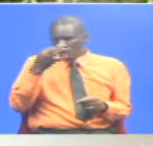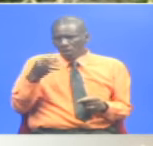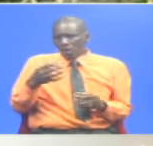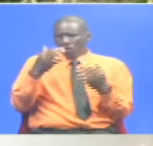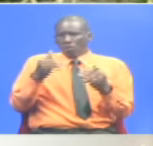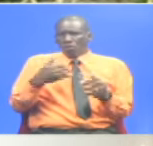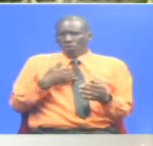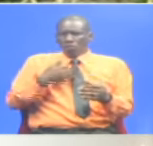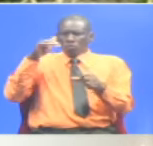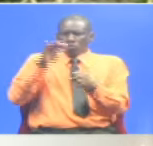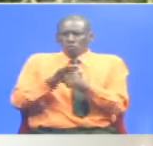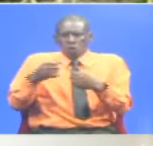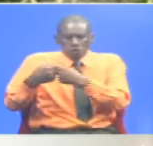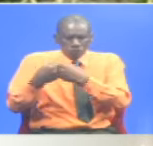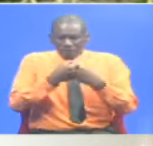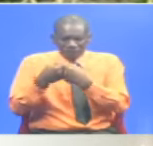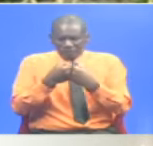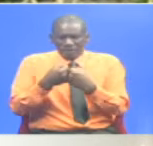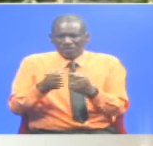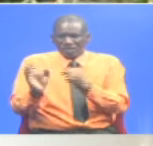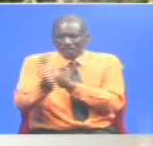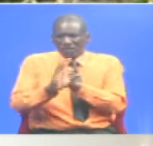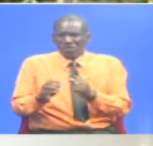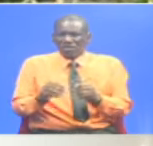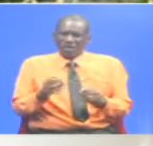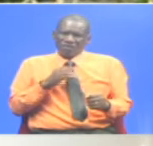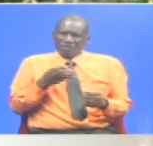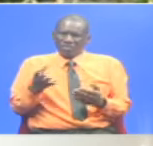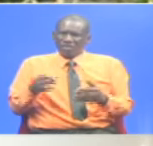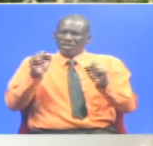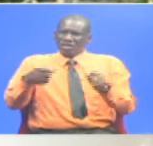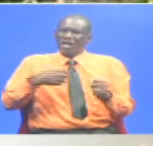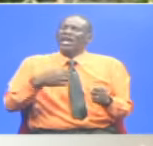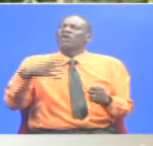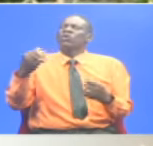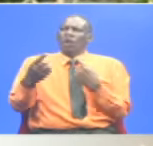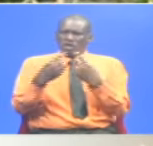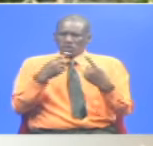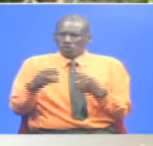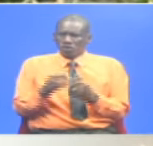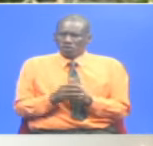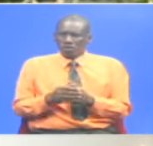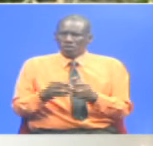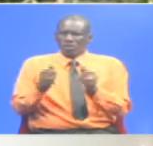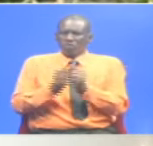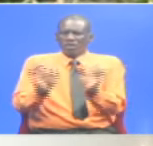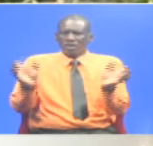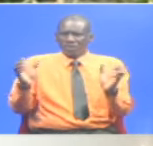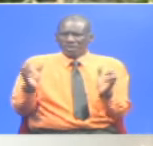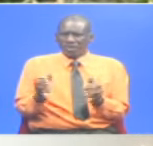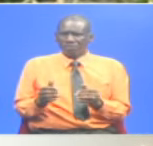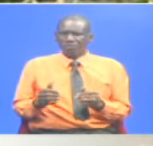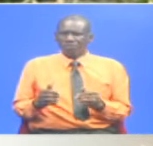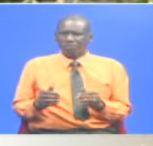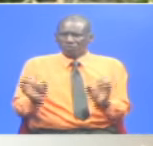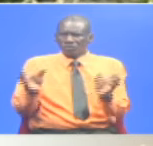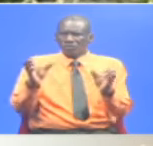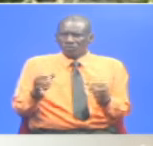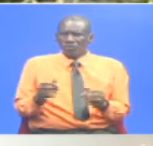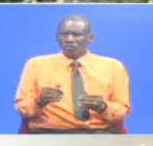so much tension in the country, can I go and talk to the media, the